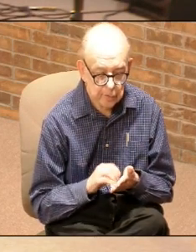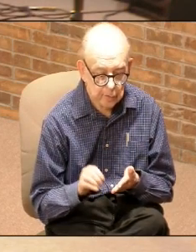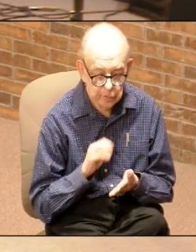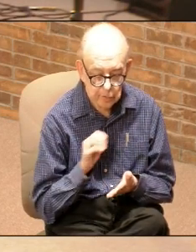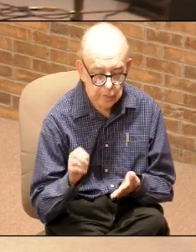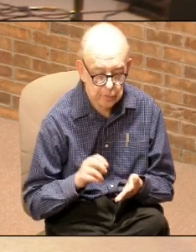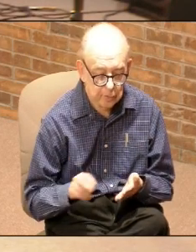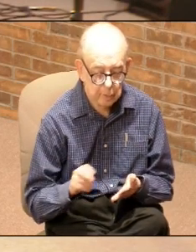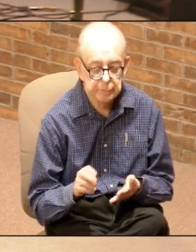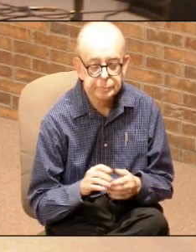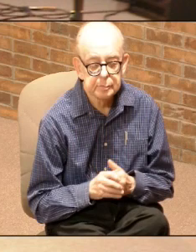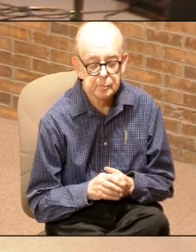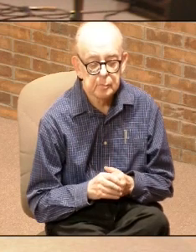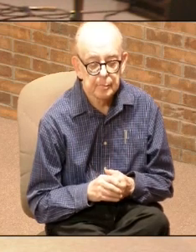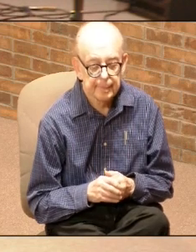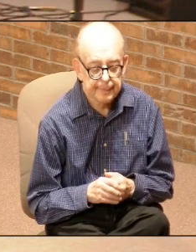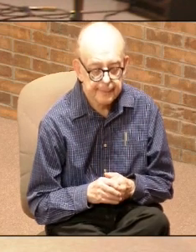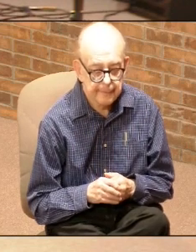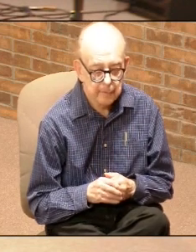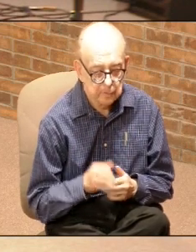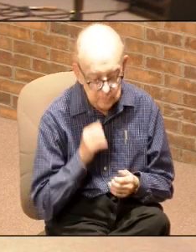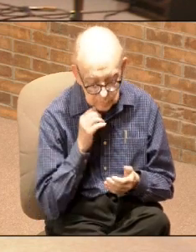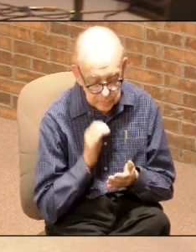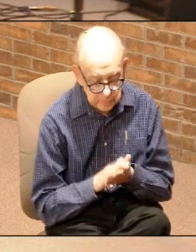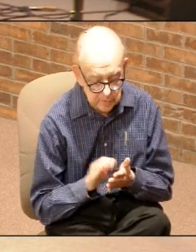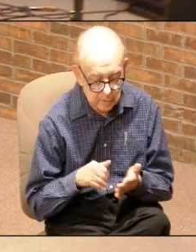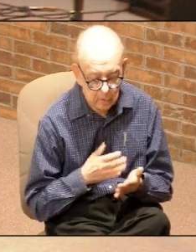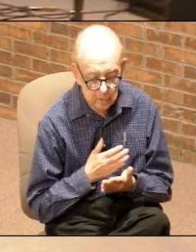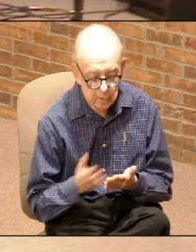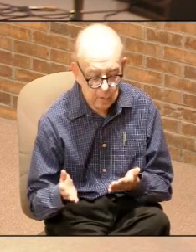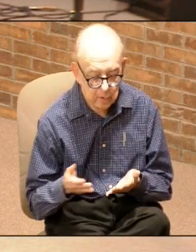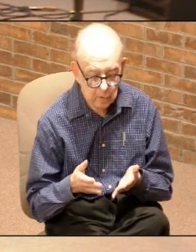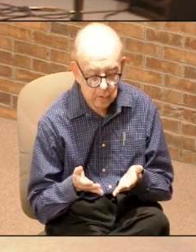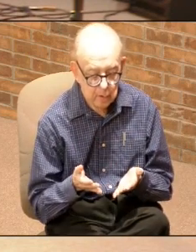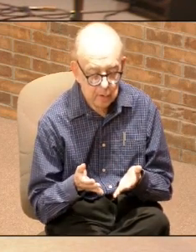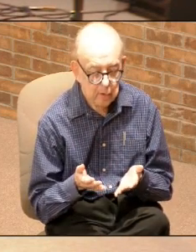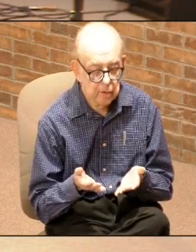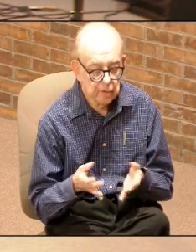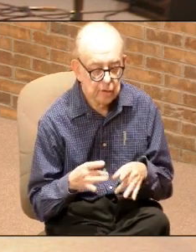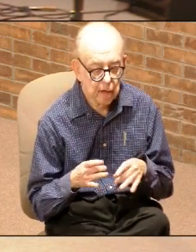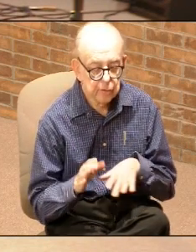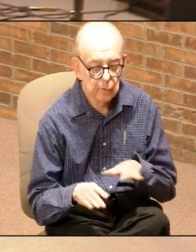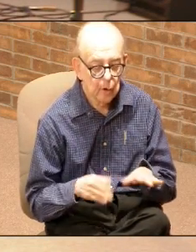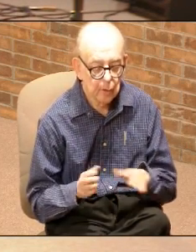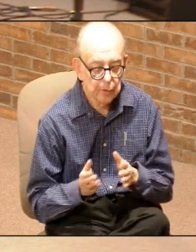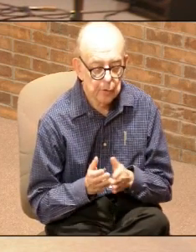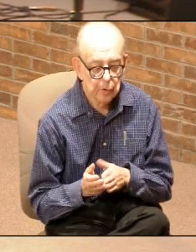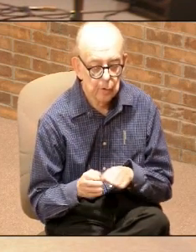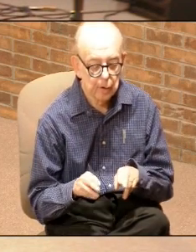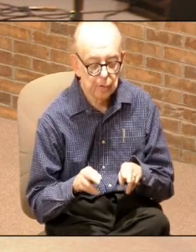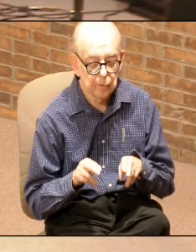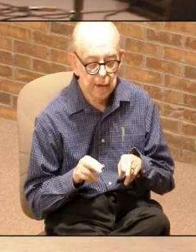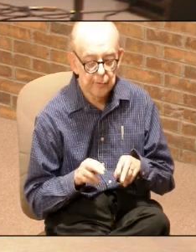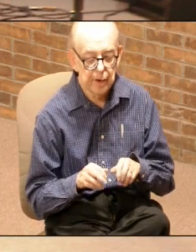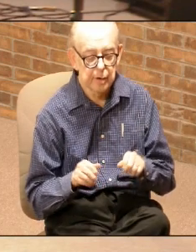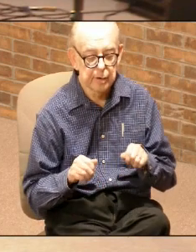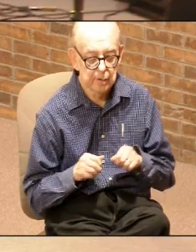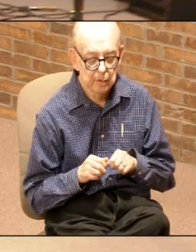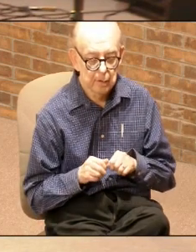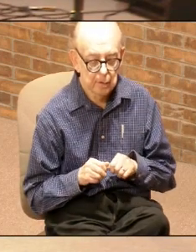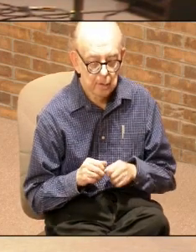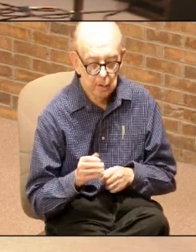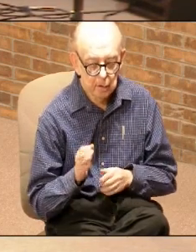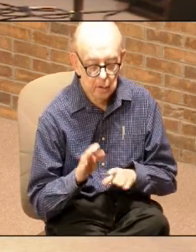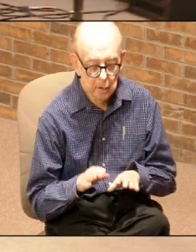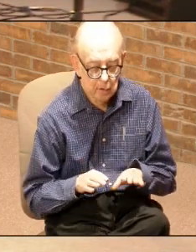tour. And Diana has this thing that she likes to walk through cemeteries. And so we actually got to walk through